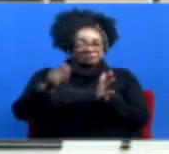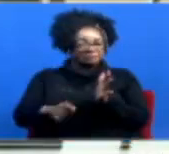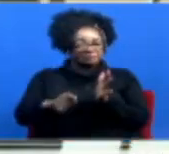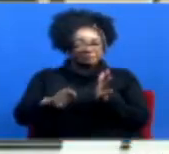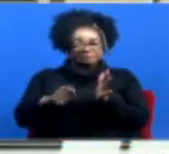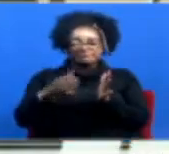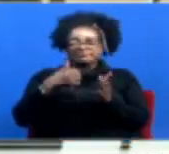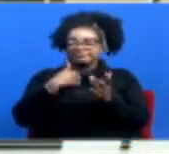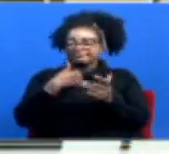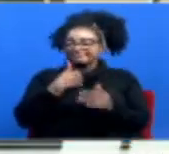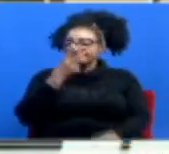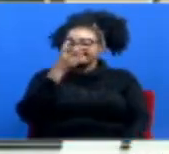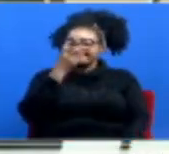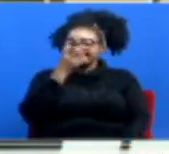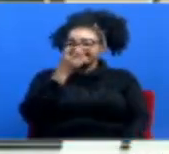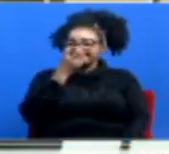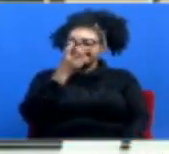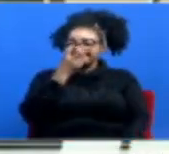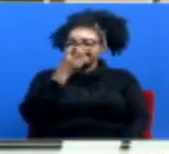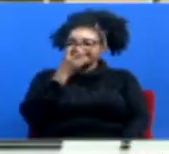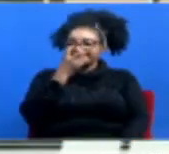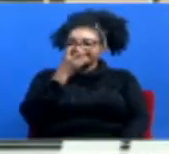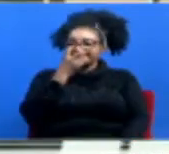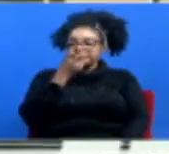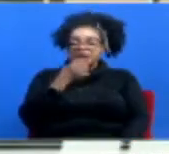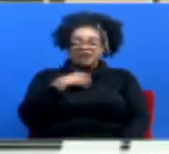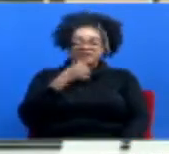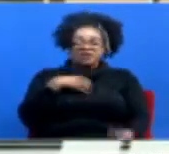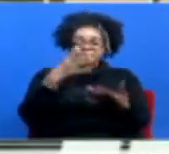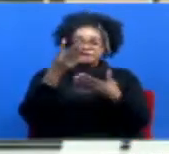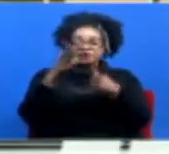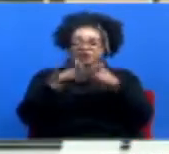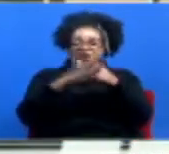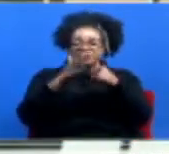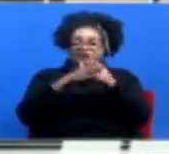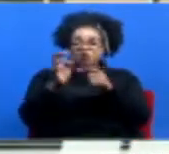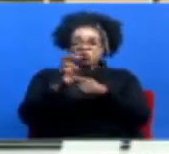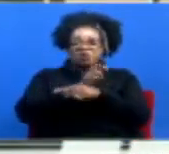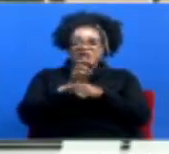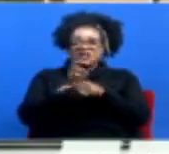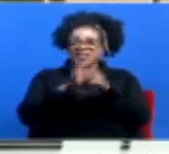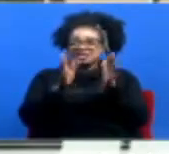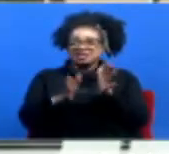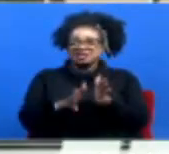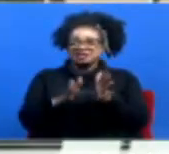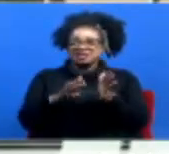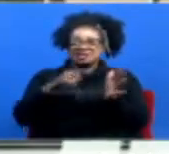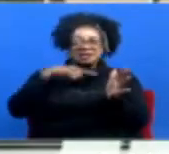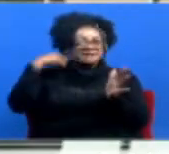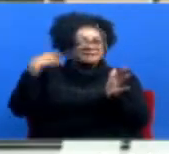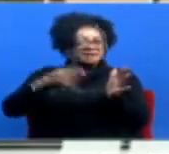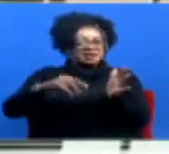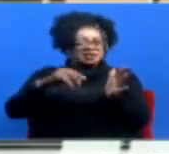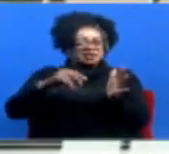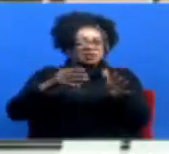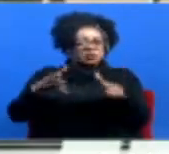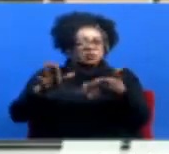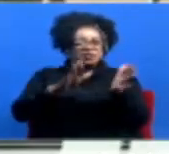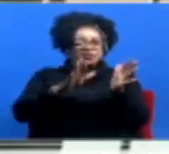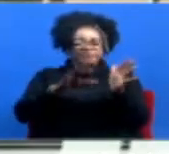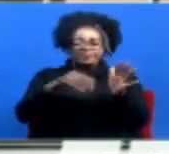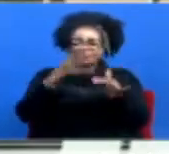The prosecution called a total of 49 witnesses. In a strange twist of events, out of the